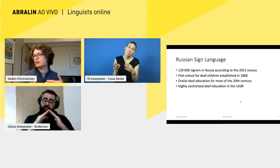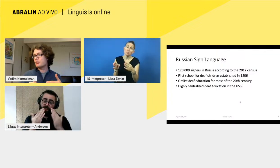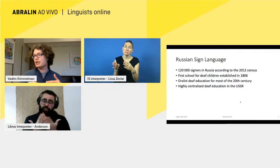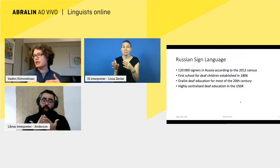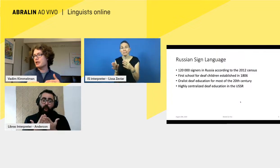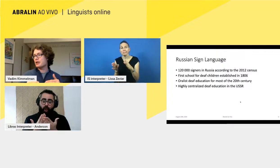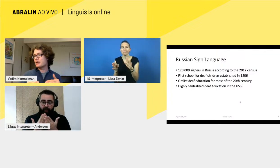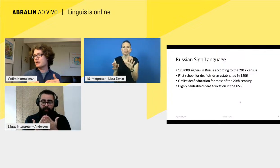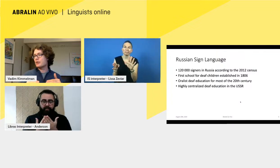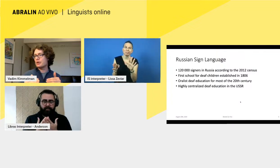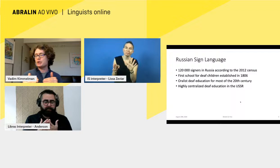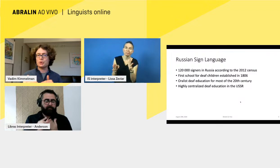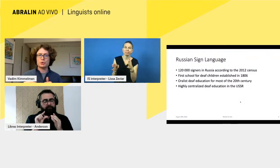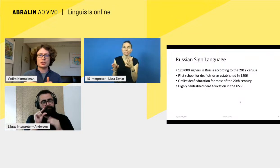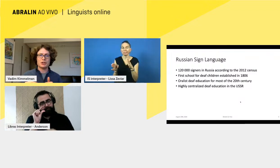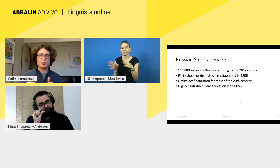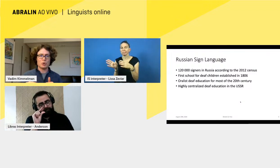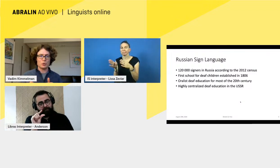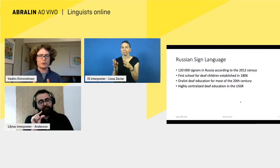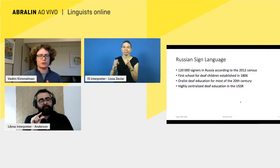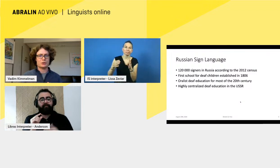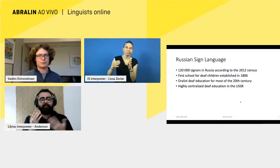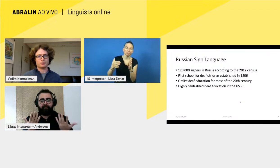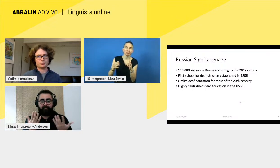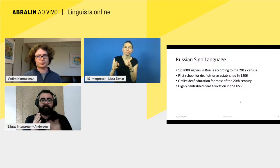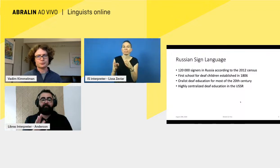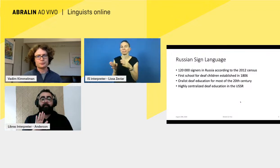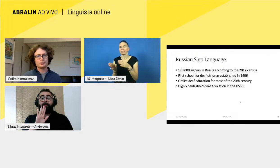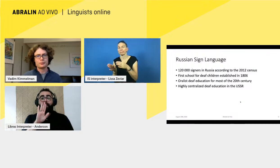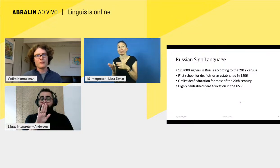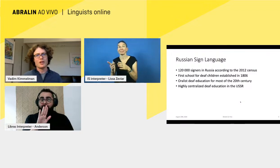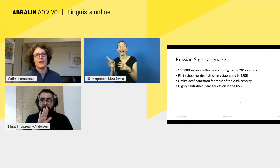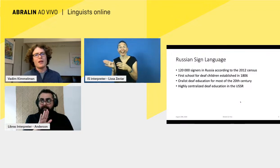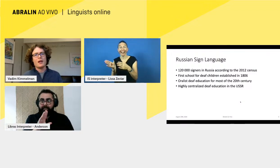unfortunately being reduced at the moment.